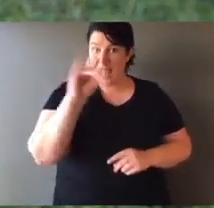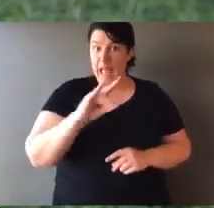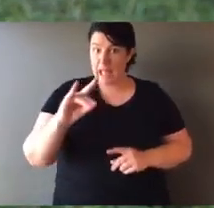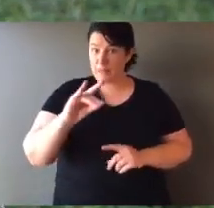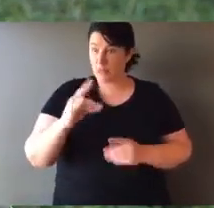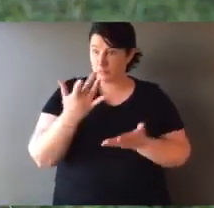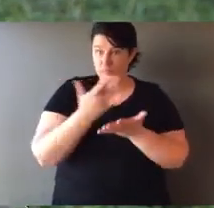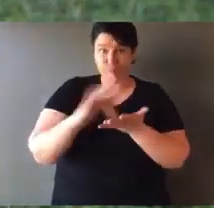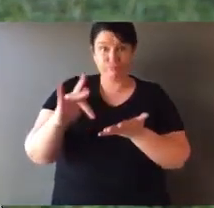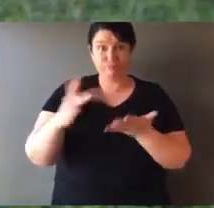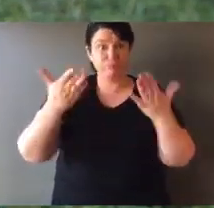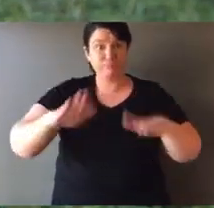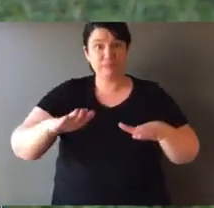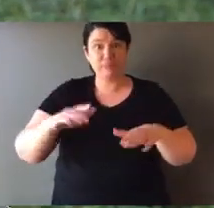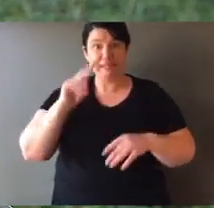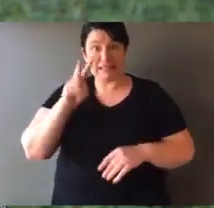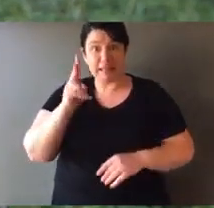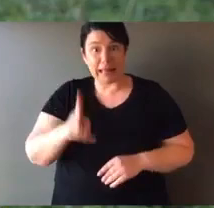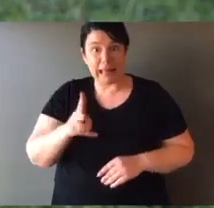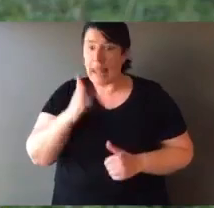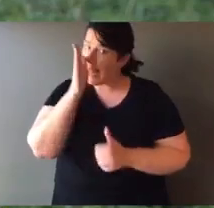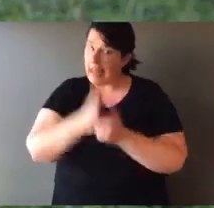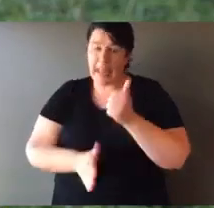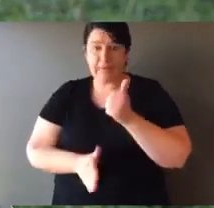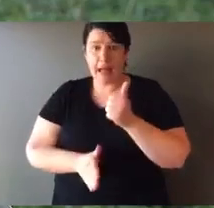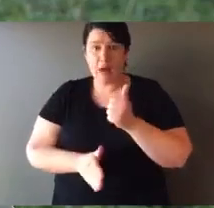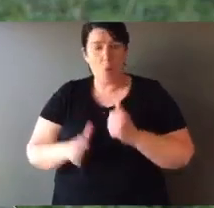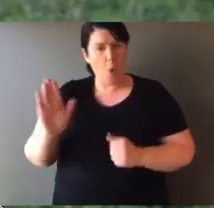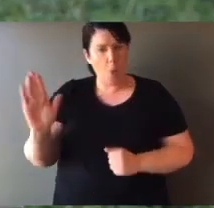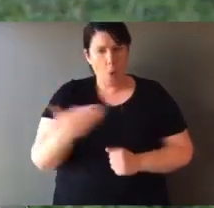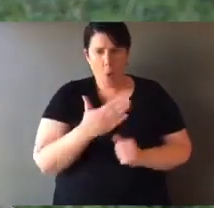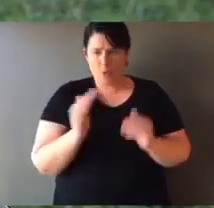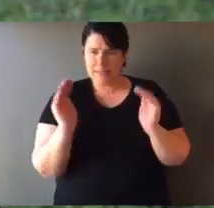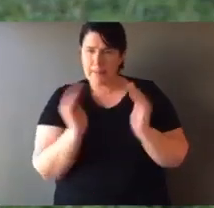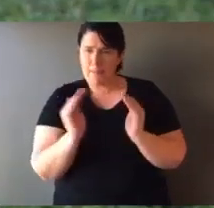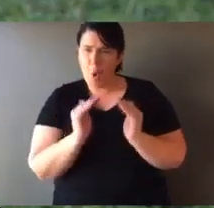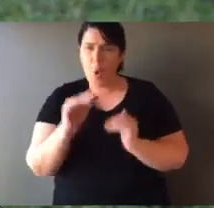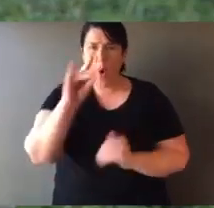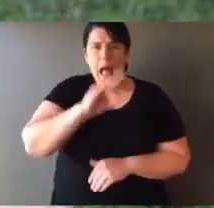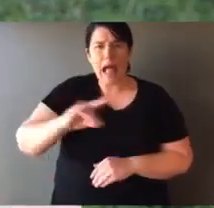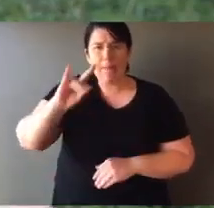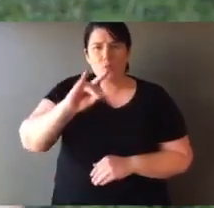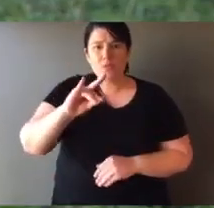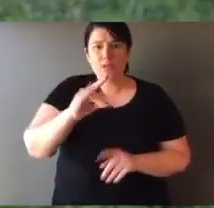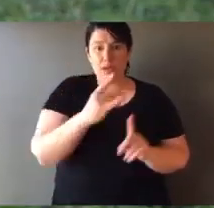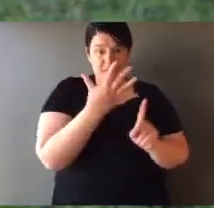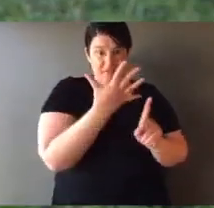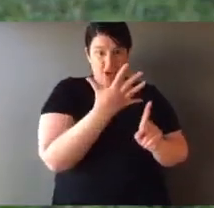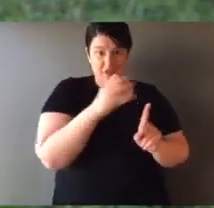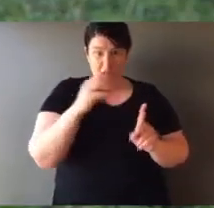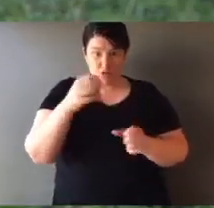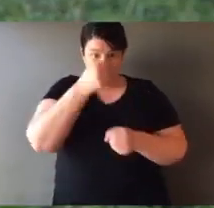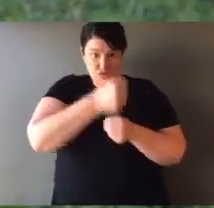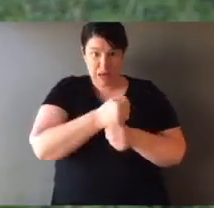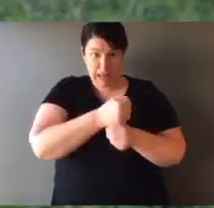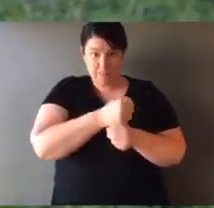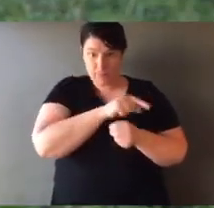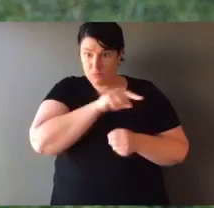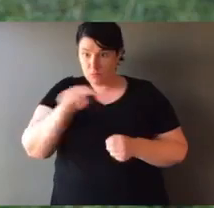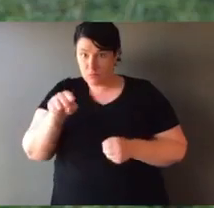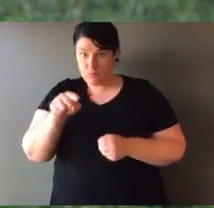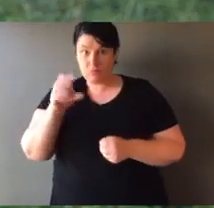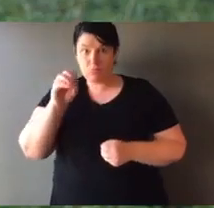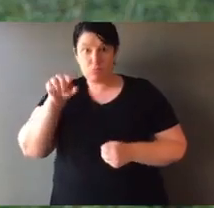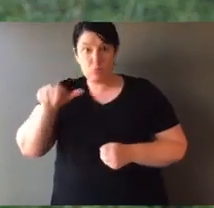mammals and marsupials to extinction. All of them within the critical weight range. Now that weight range is between